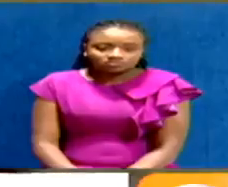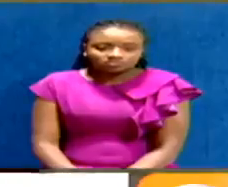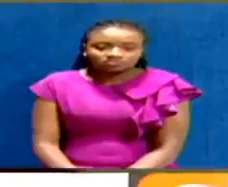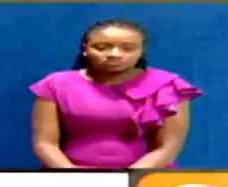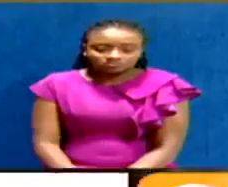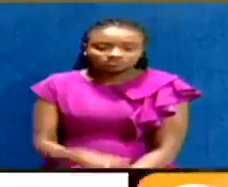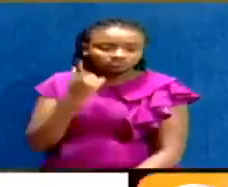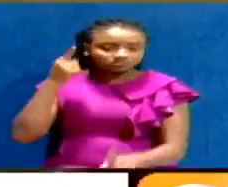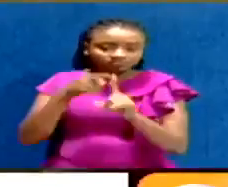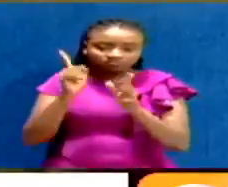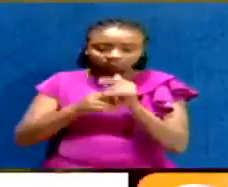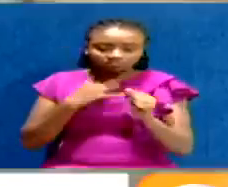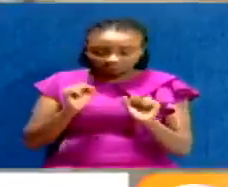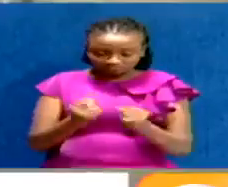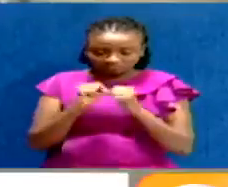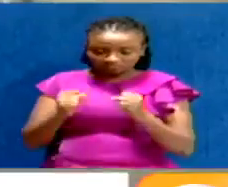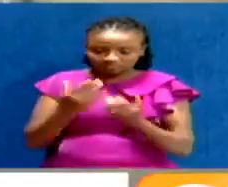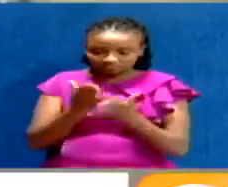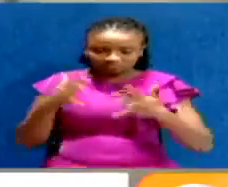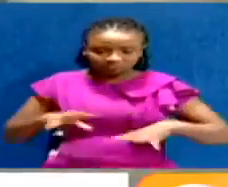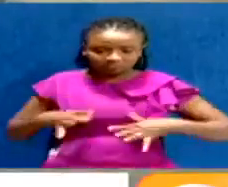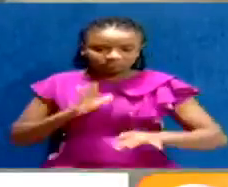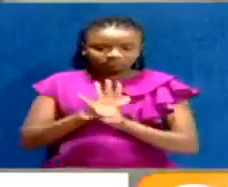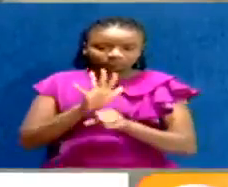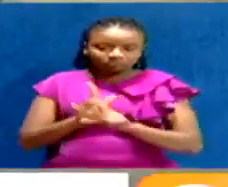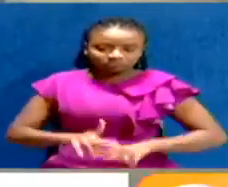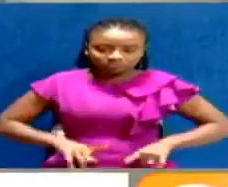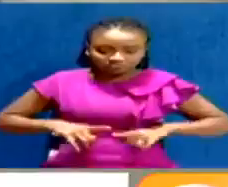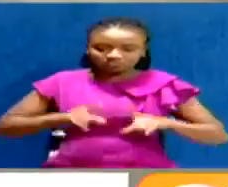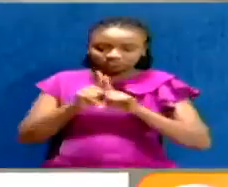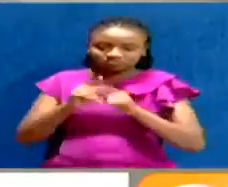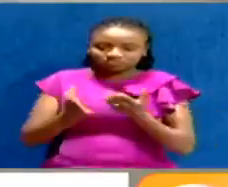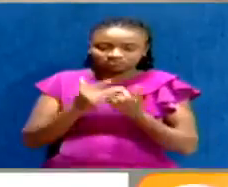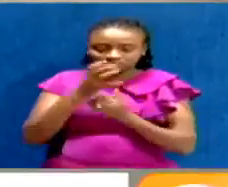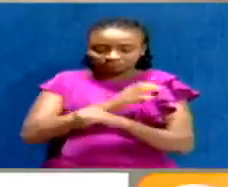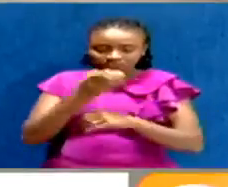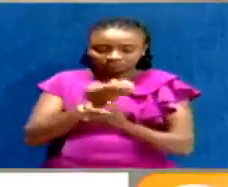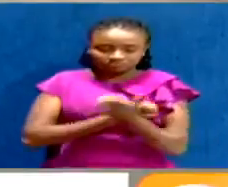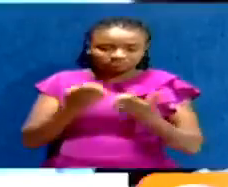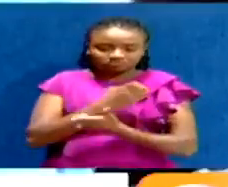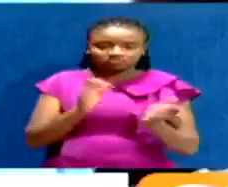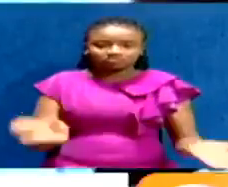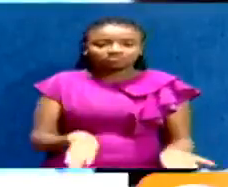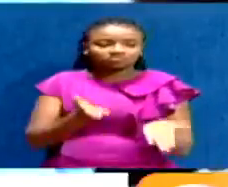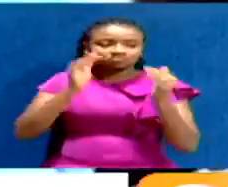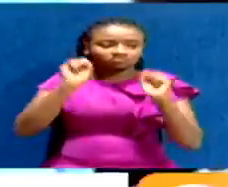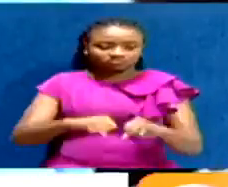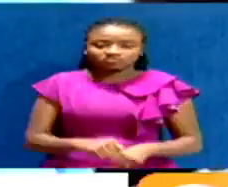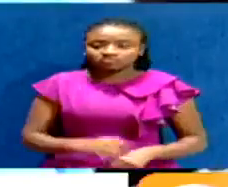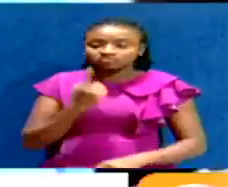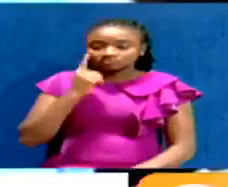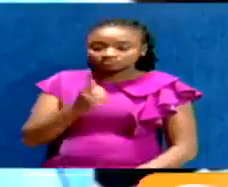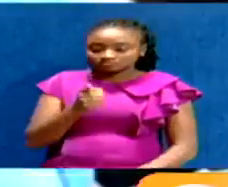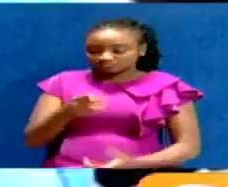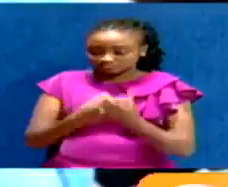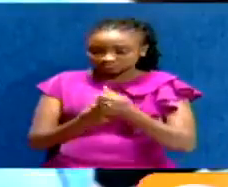lives and livelihoods of millions of people in Africa and to hasten the economic recovery of the continent. This partnership has